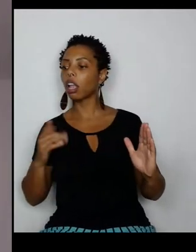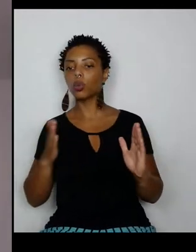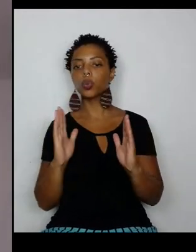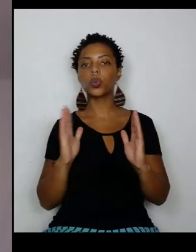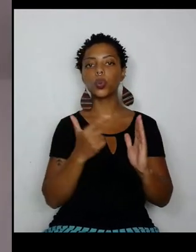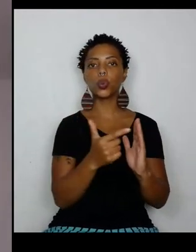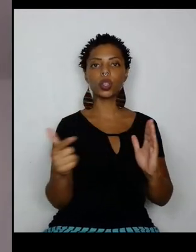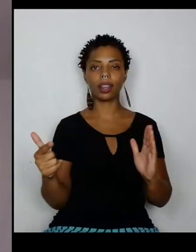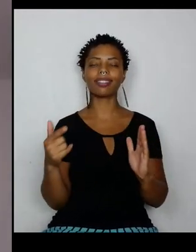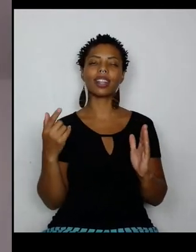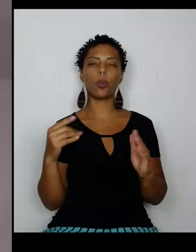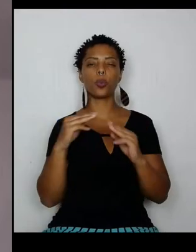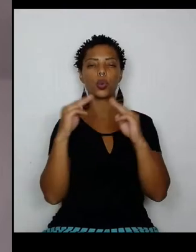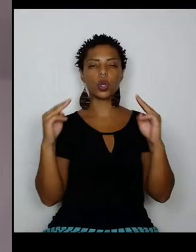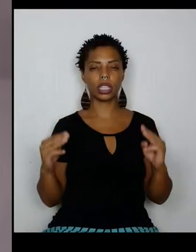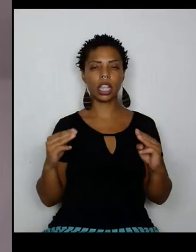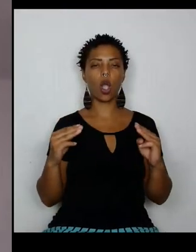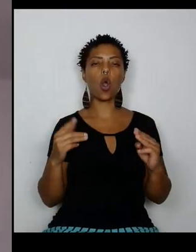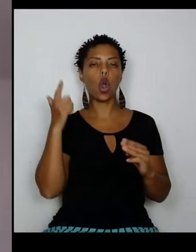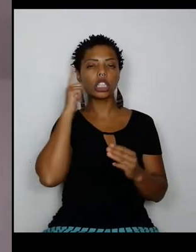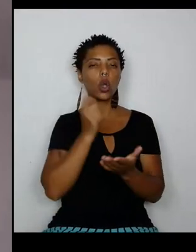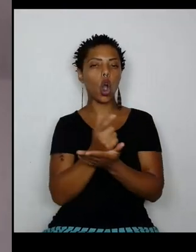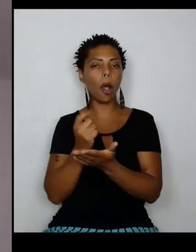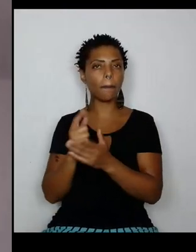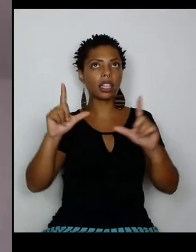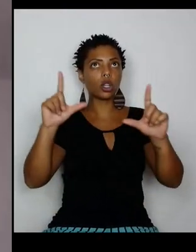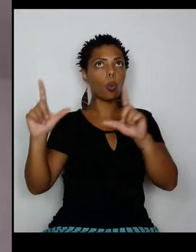tries to address these issues with the gap